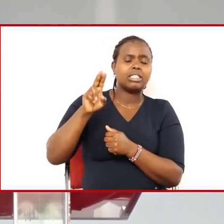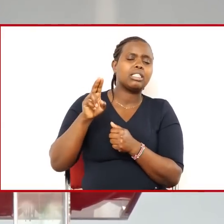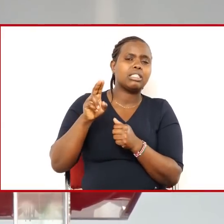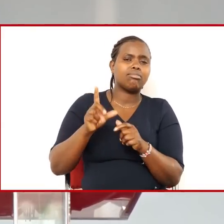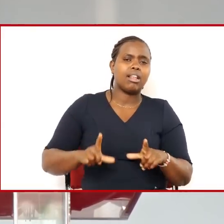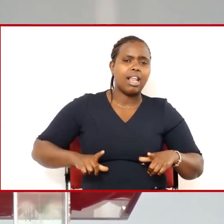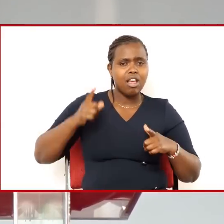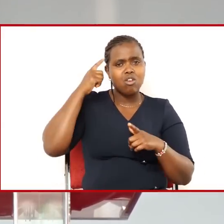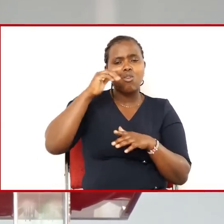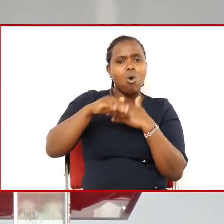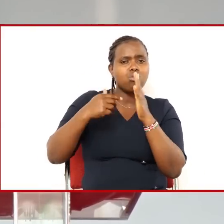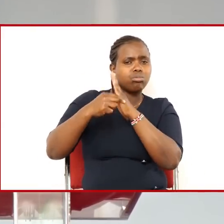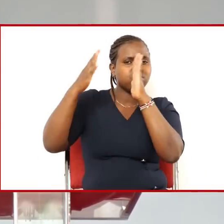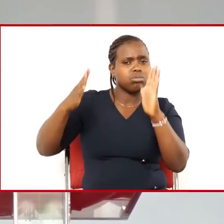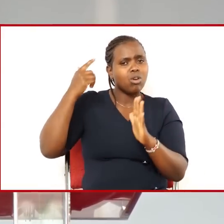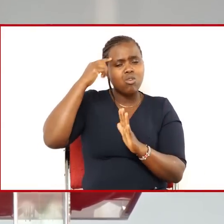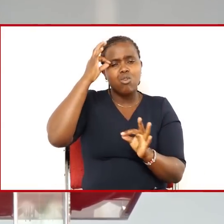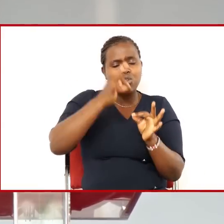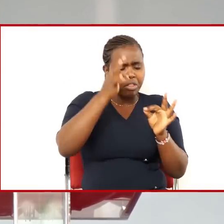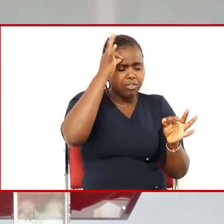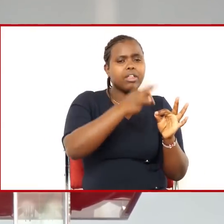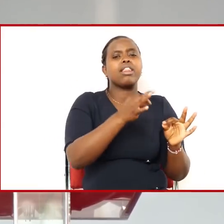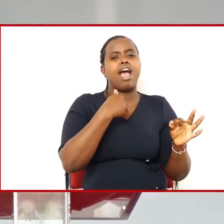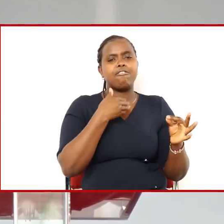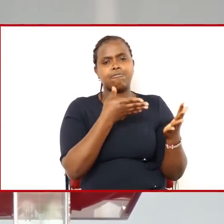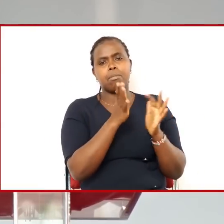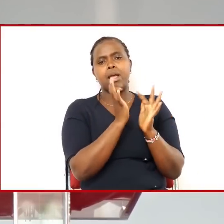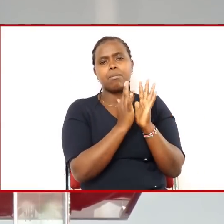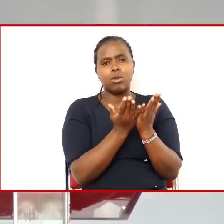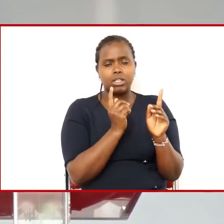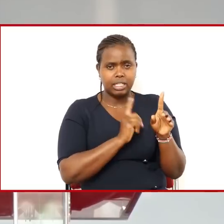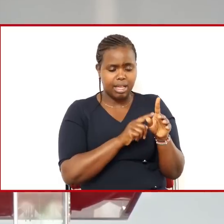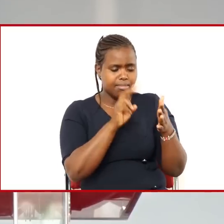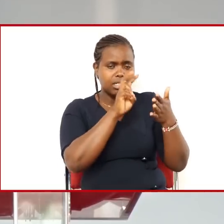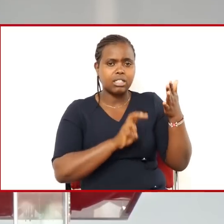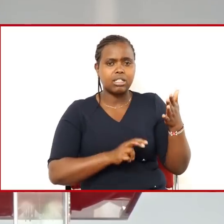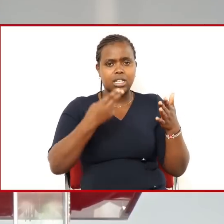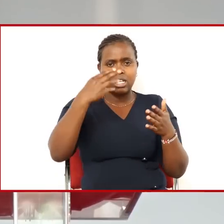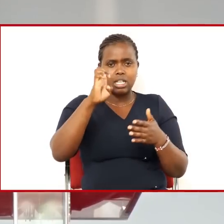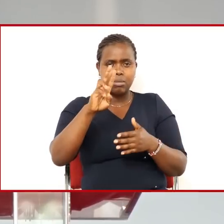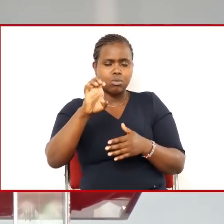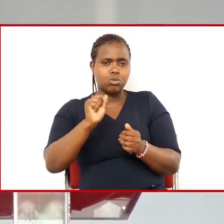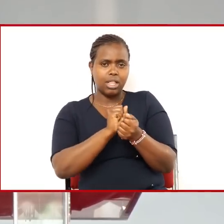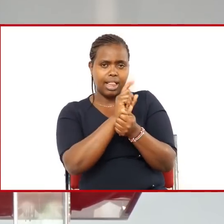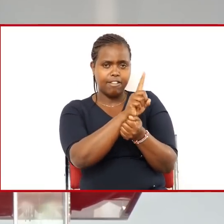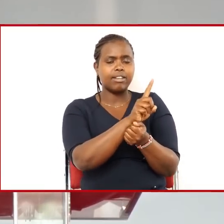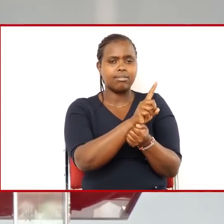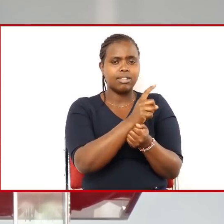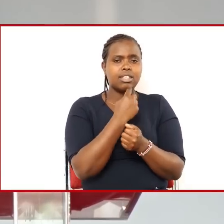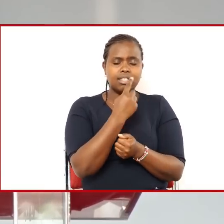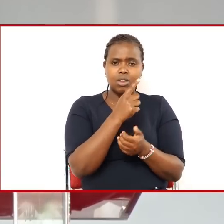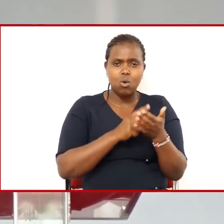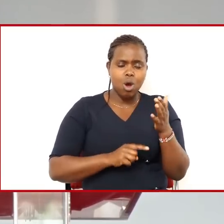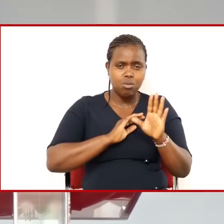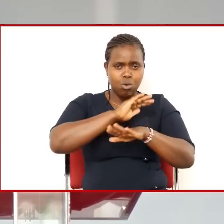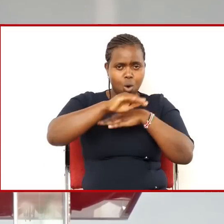of all the heroes of faith mentioned in the Bible. If you read the book of Hebrews chapter 11, it has been known